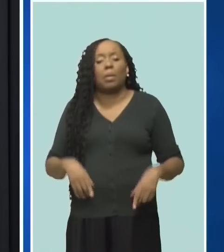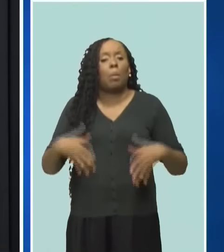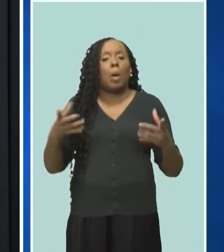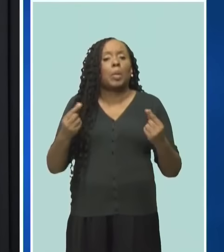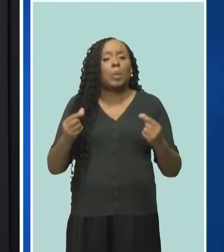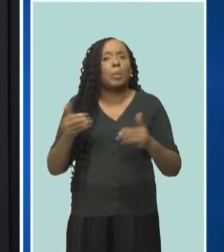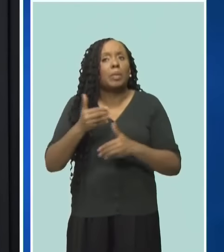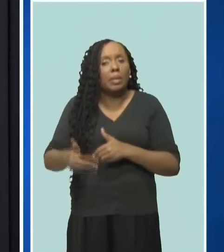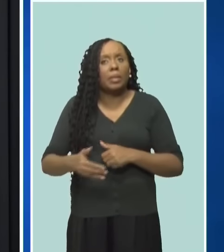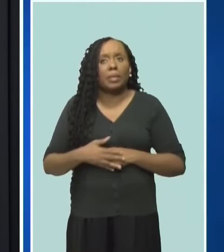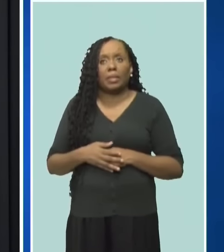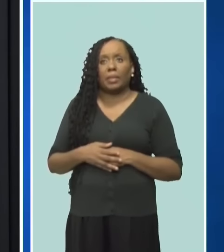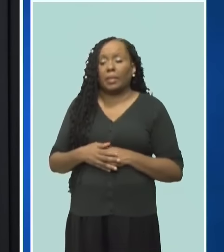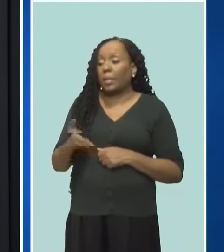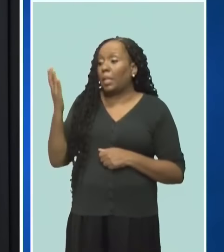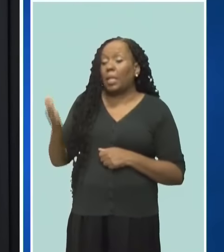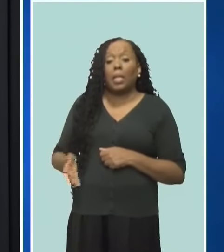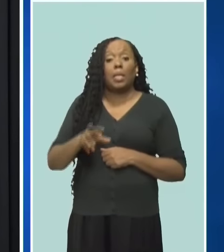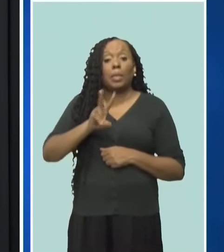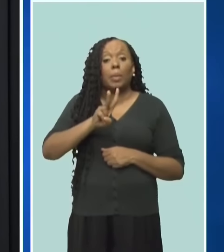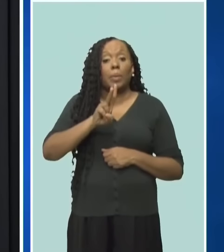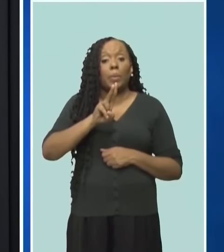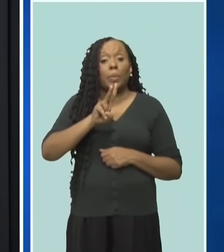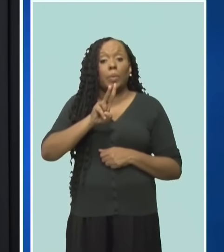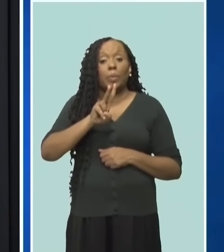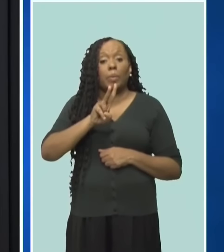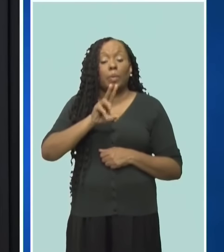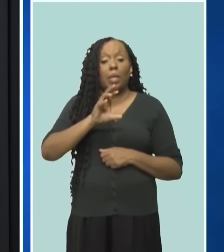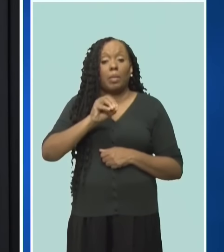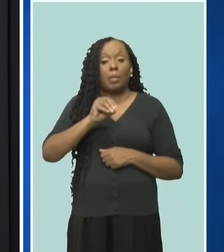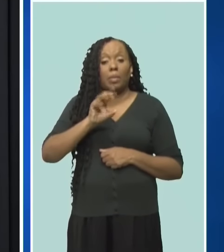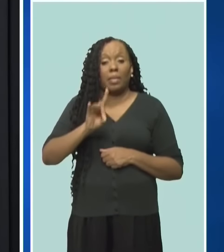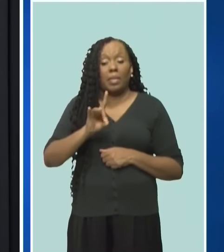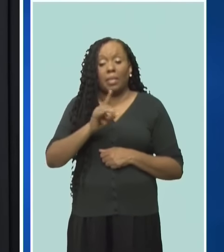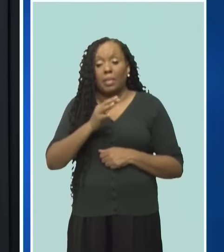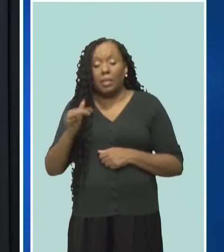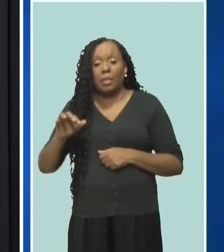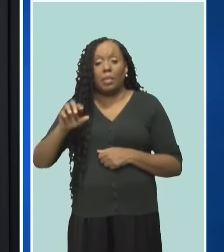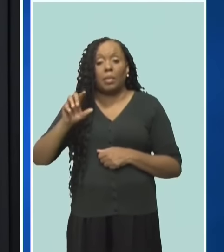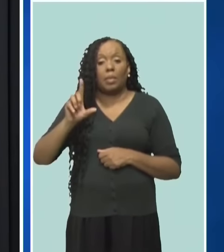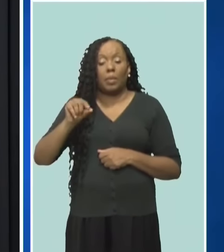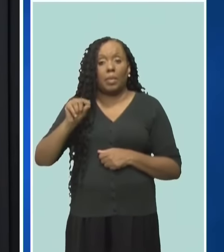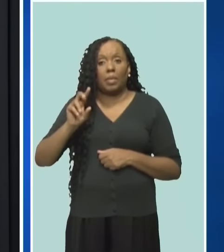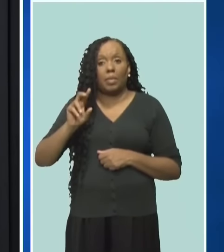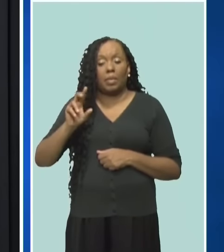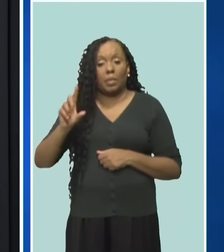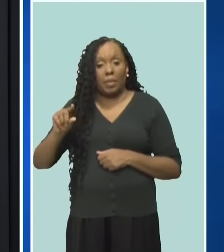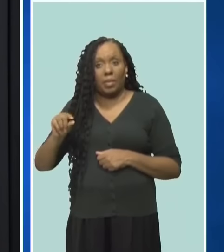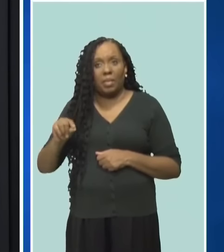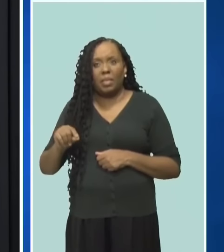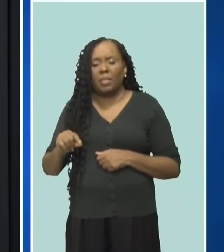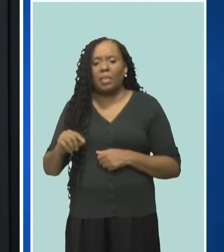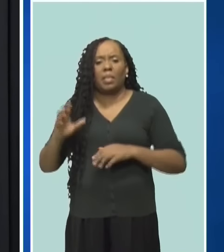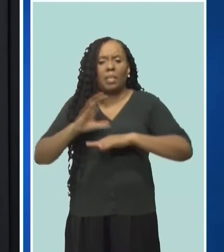Between 2008 and 2020, the quantum of loss and